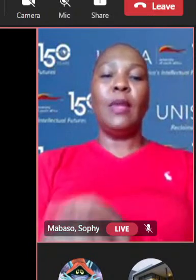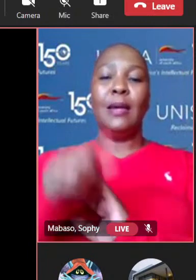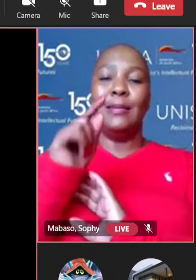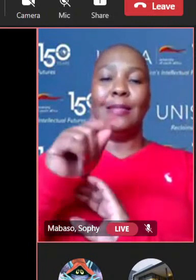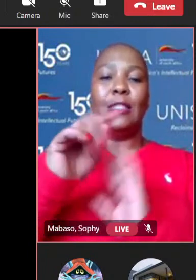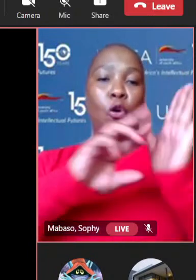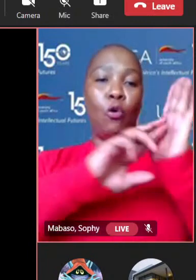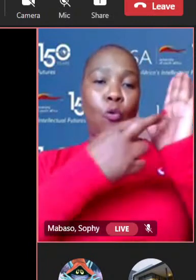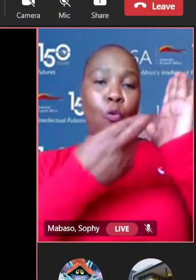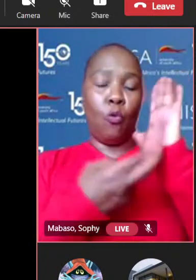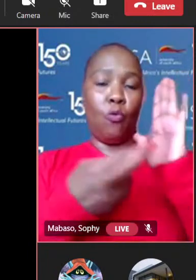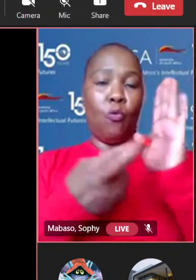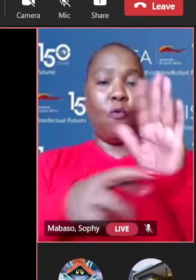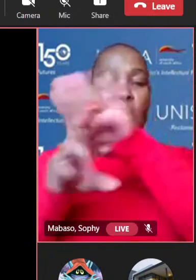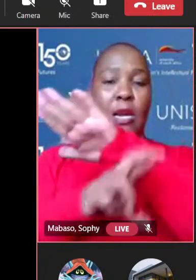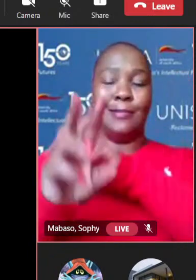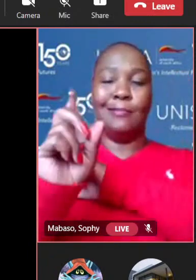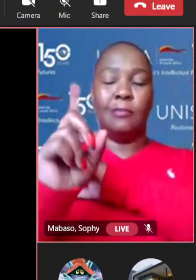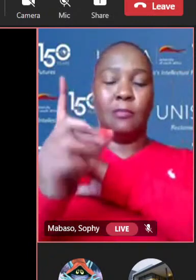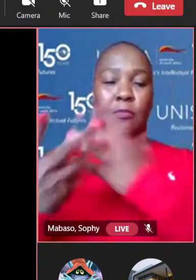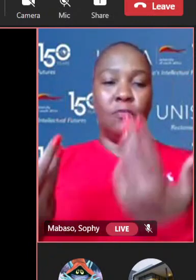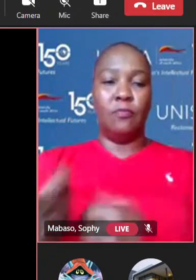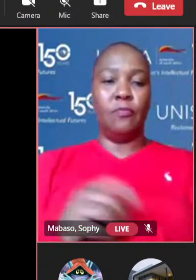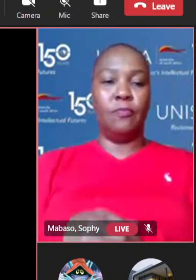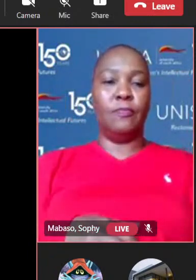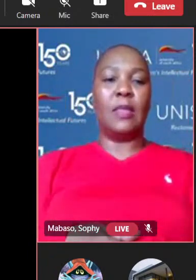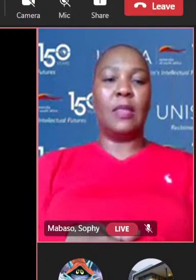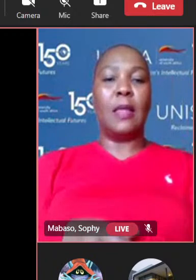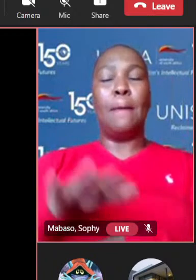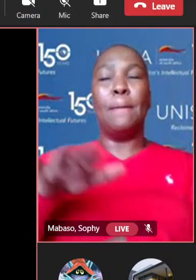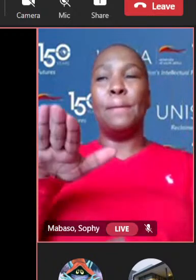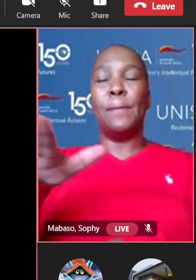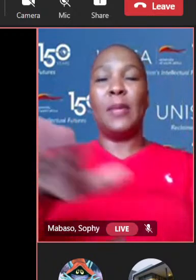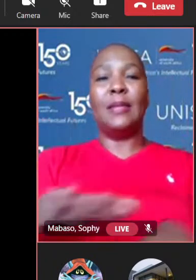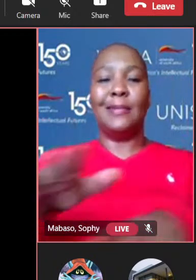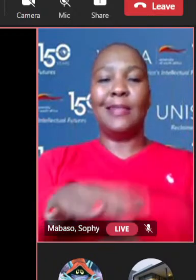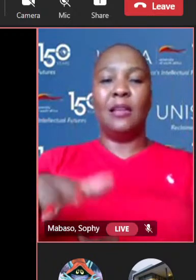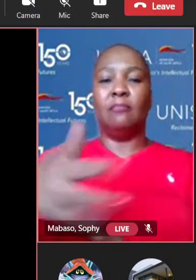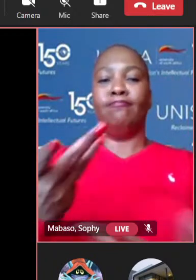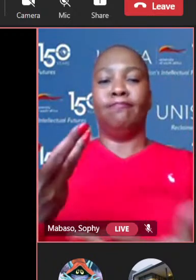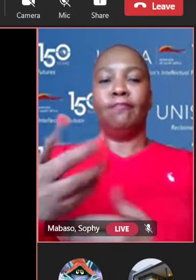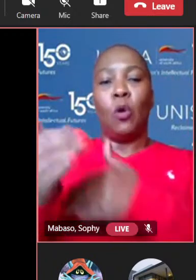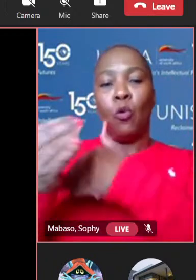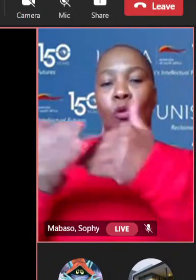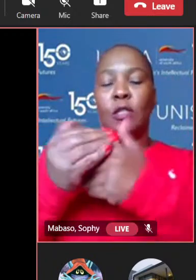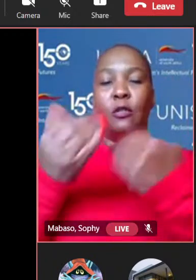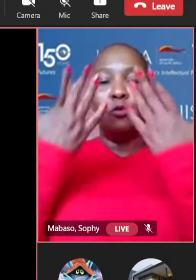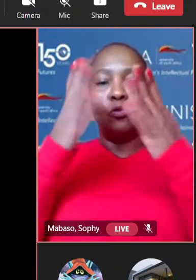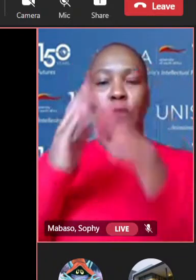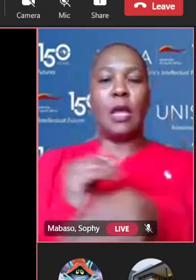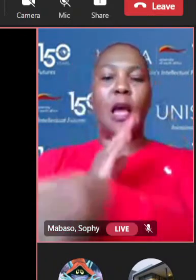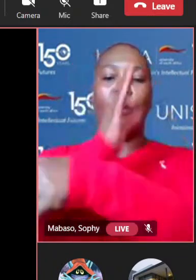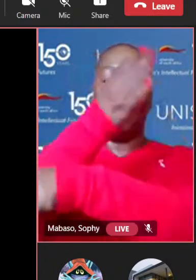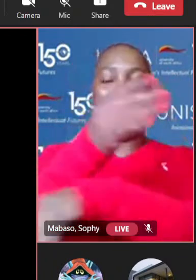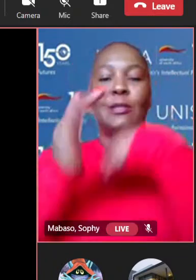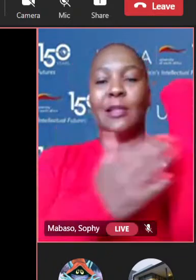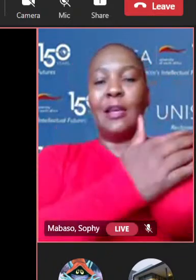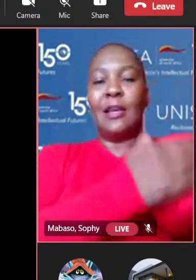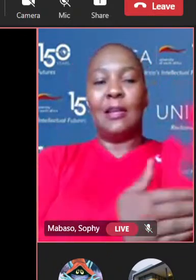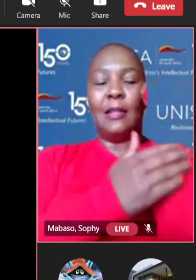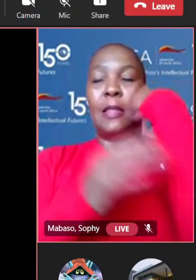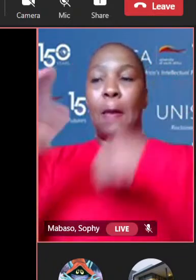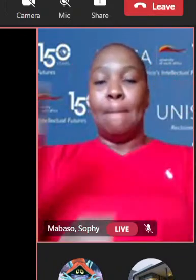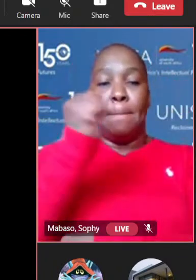of the region is, regions are placed in areas that are closer to the students across the country. They bring the